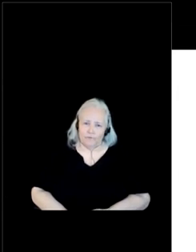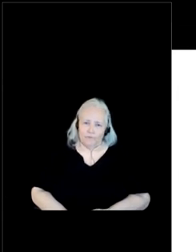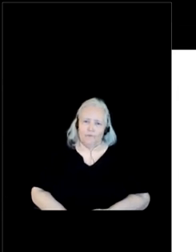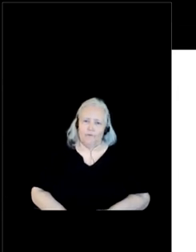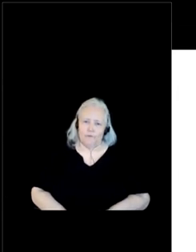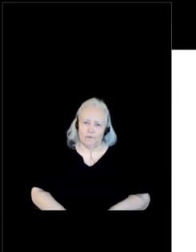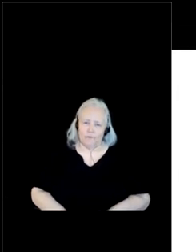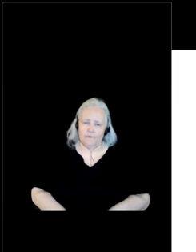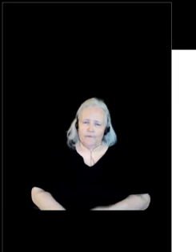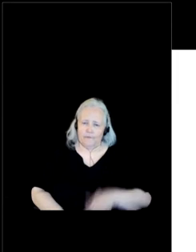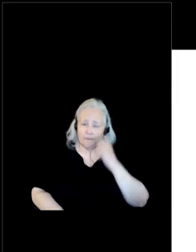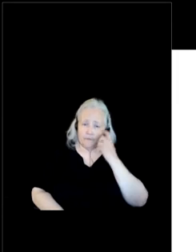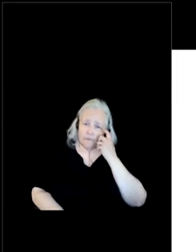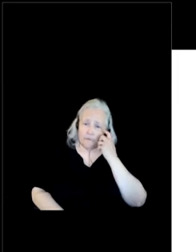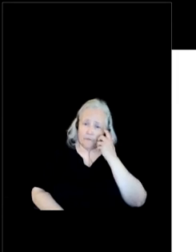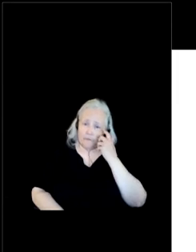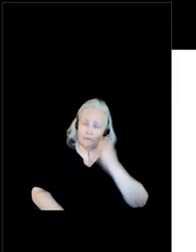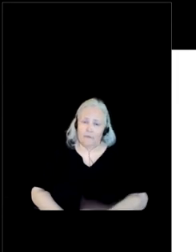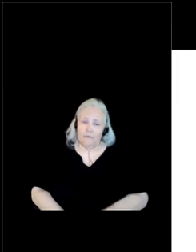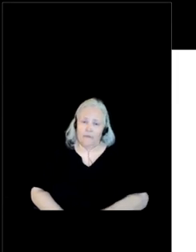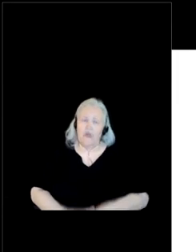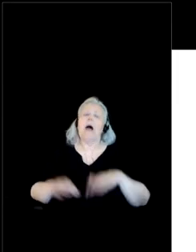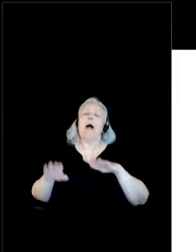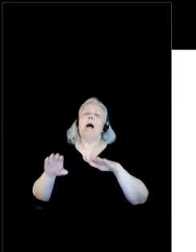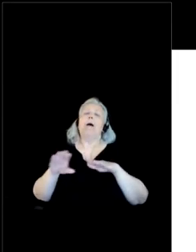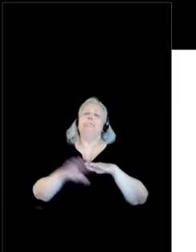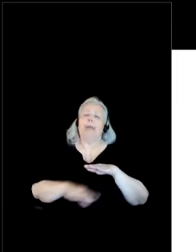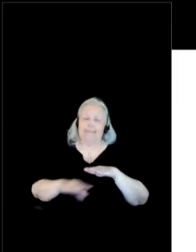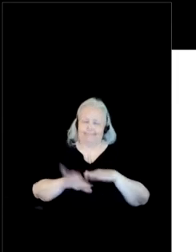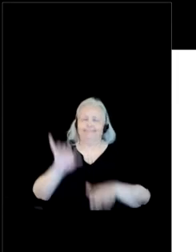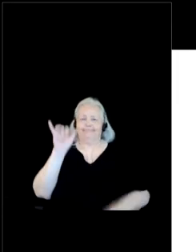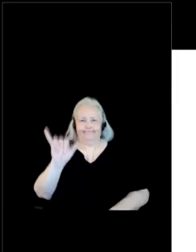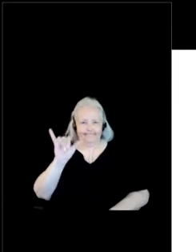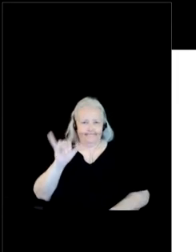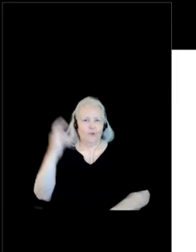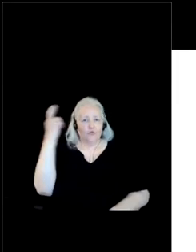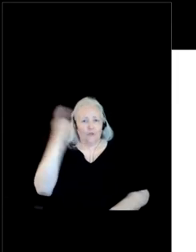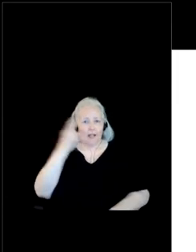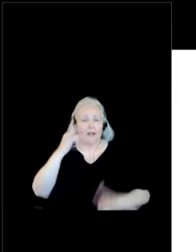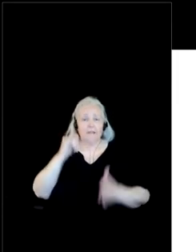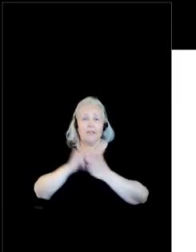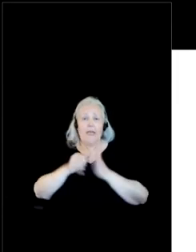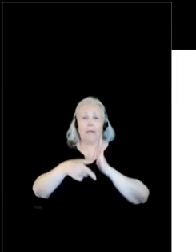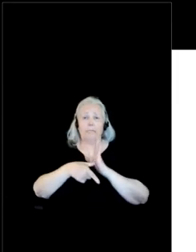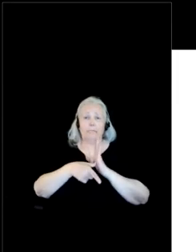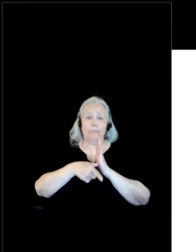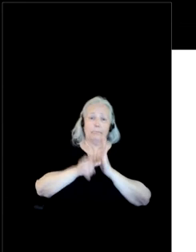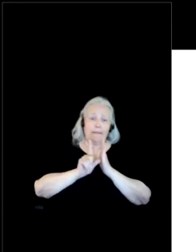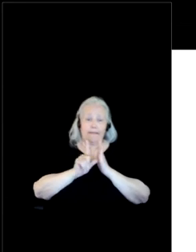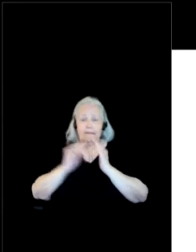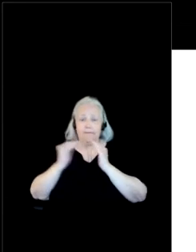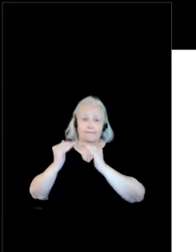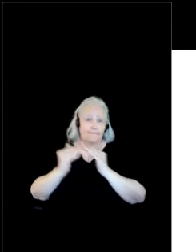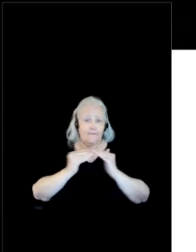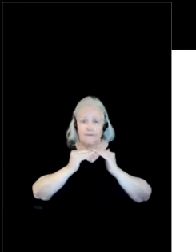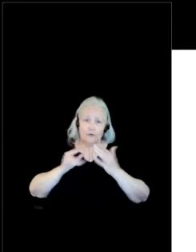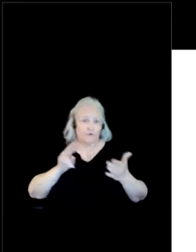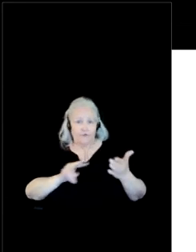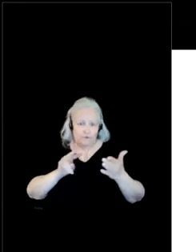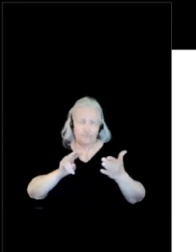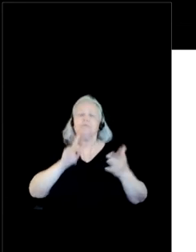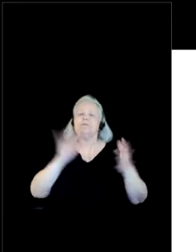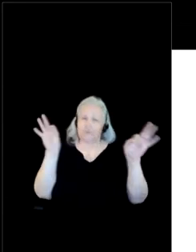I think fundamentally, there's a recognition of the role that peer-reviewed scholarship, peer-reviewed venues has in